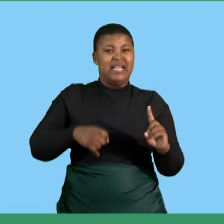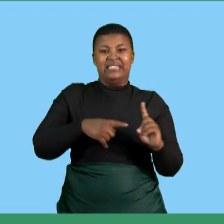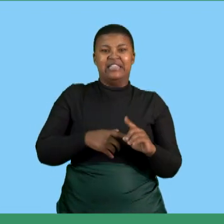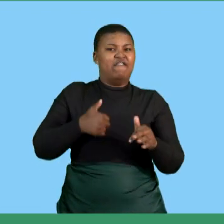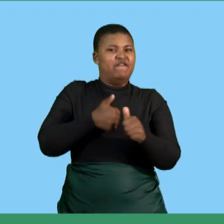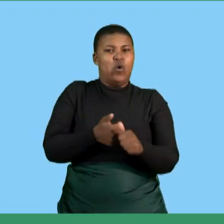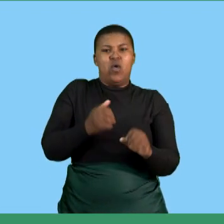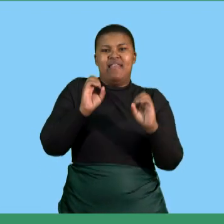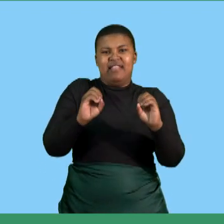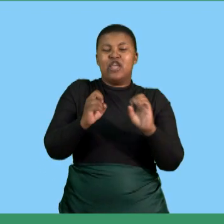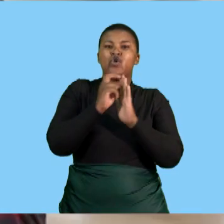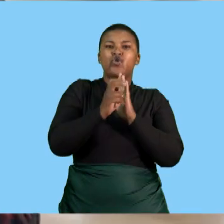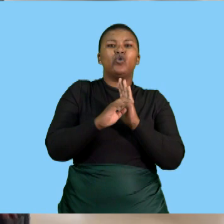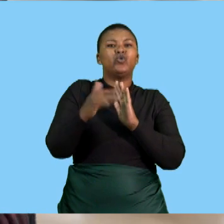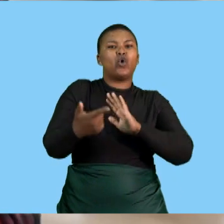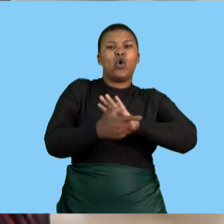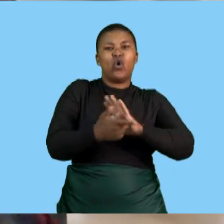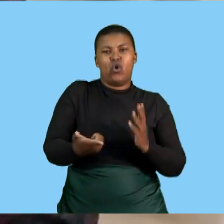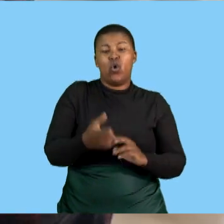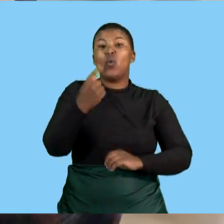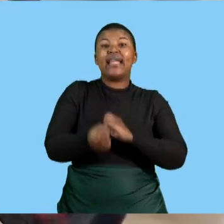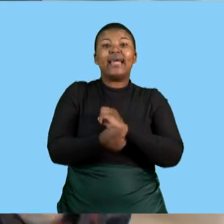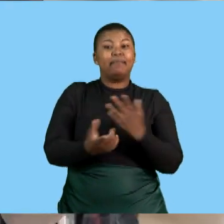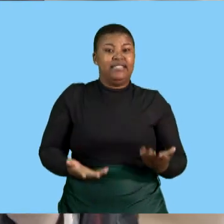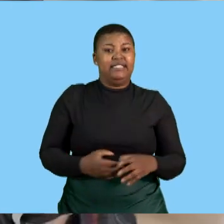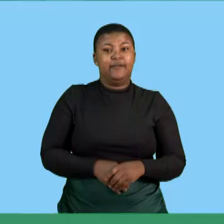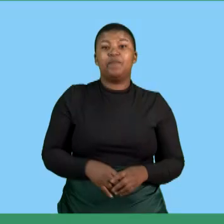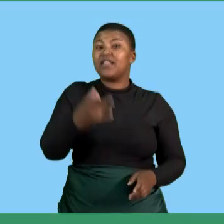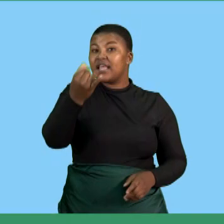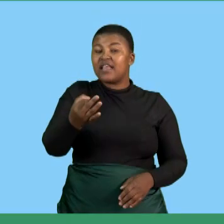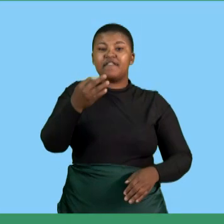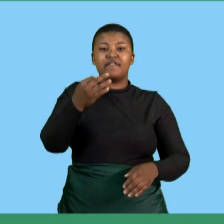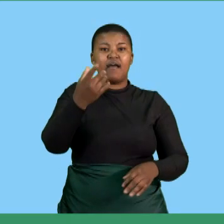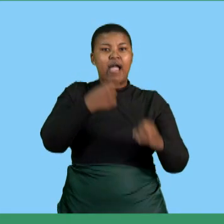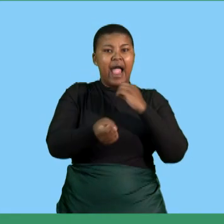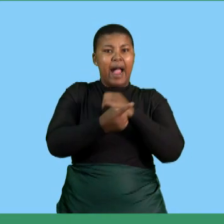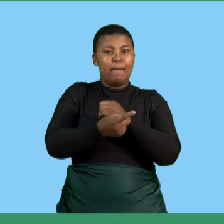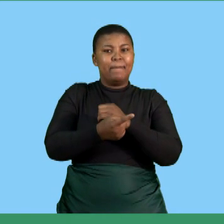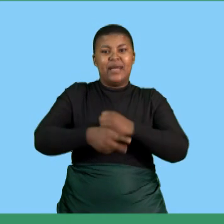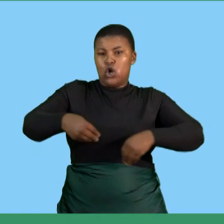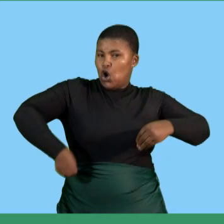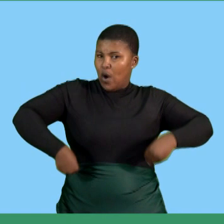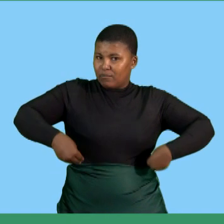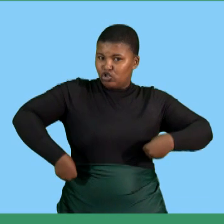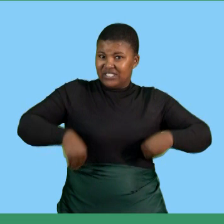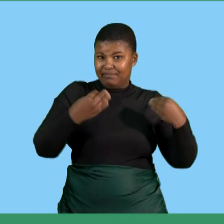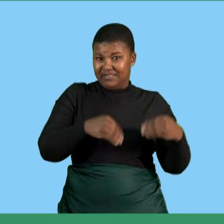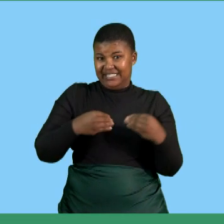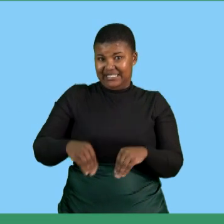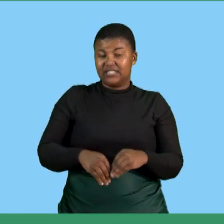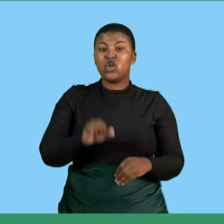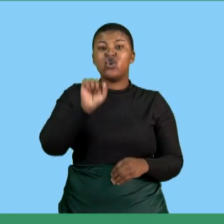is not adhering to rules and laws. So what happens? If there is corruption in your business,